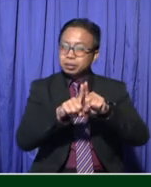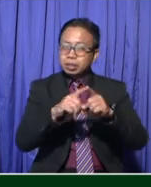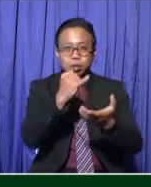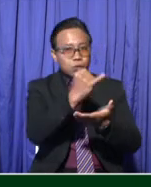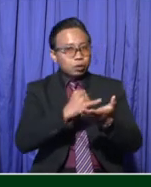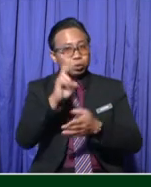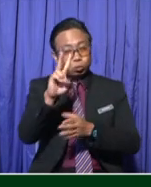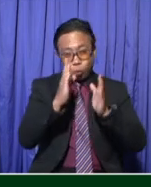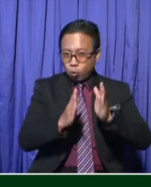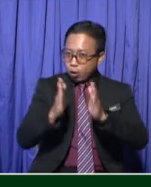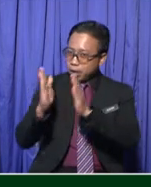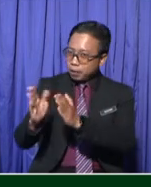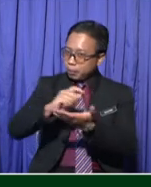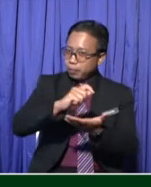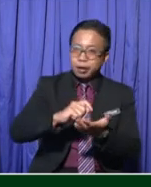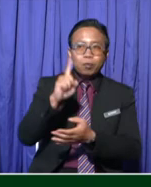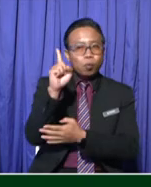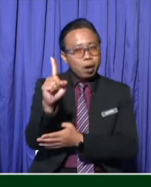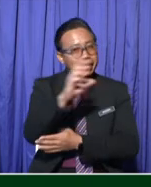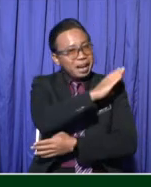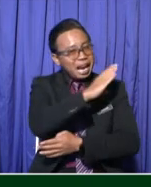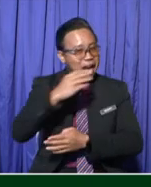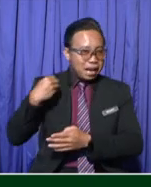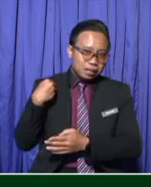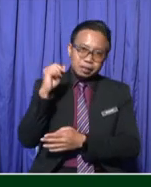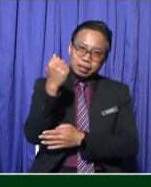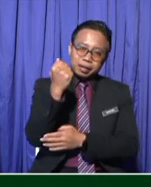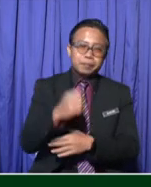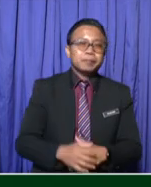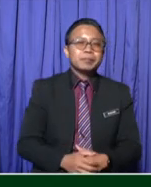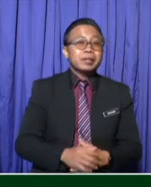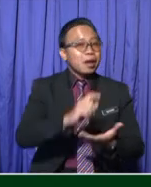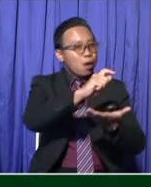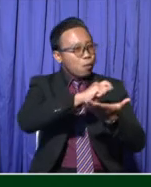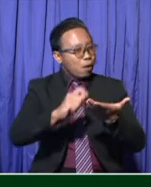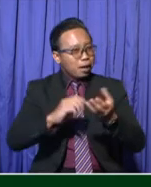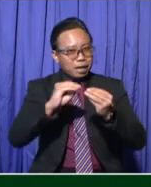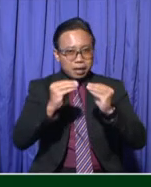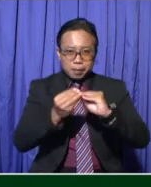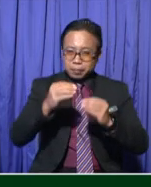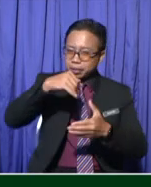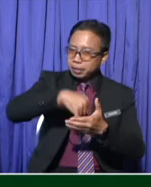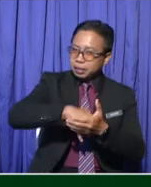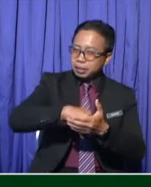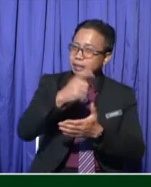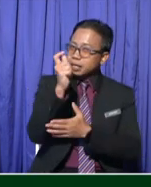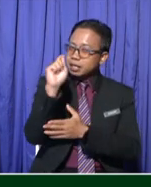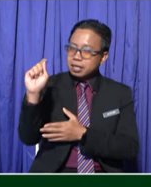to write the value for ones and tens. Write the number in the correct place